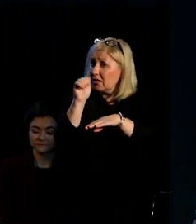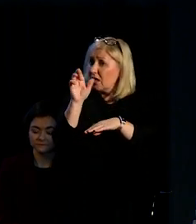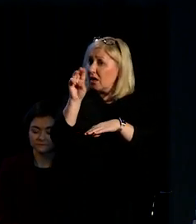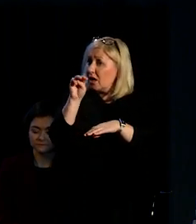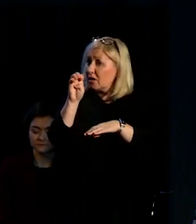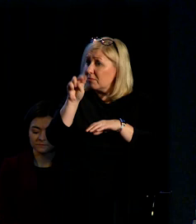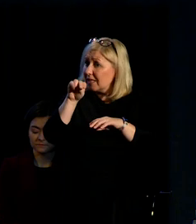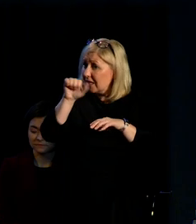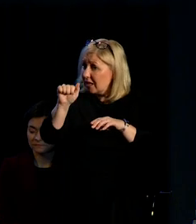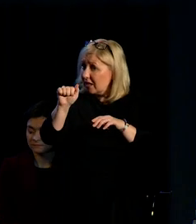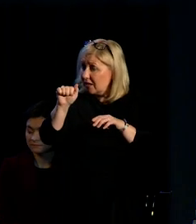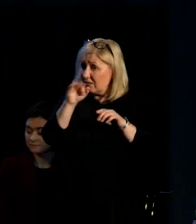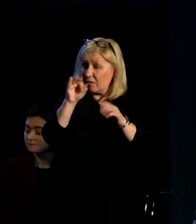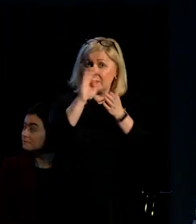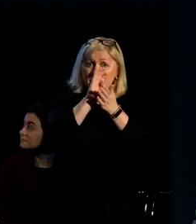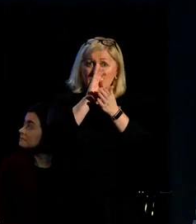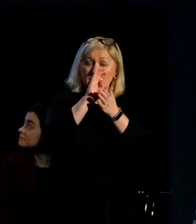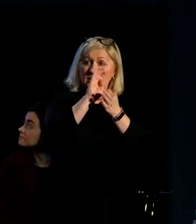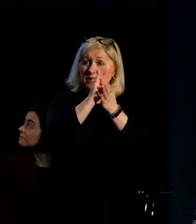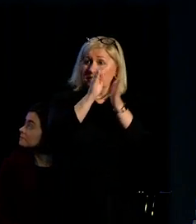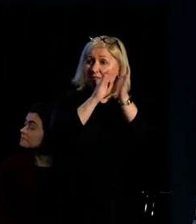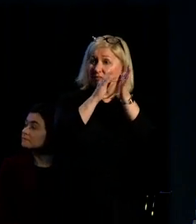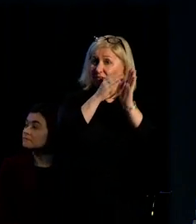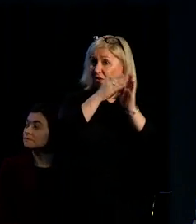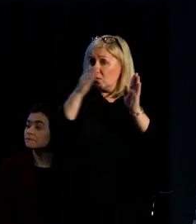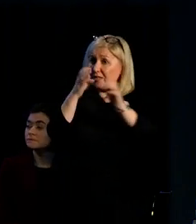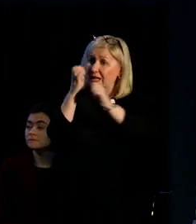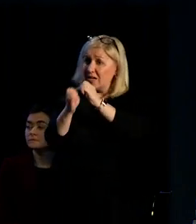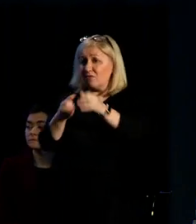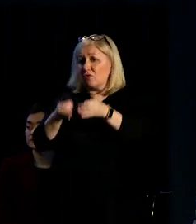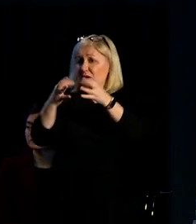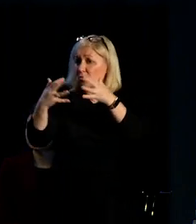murdered between 1915 and the end of the Great War.